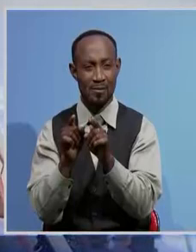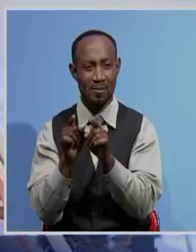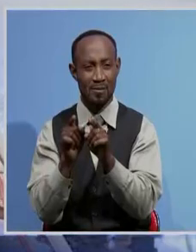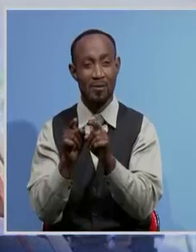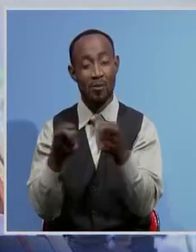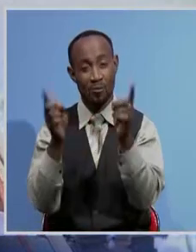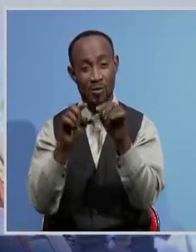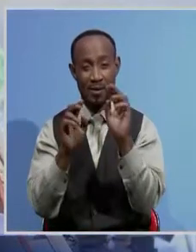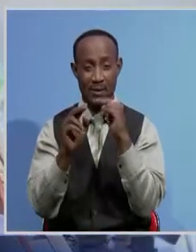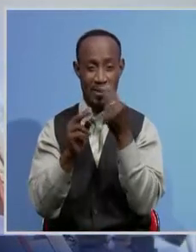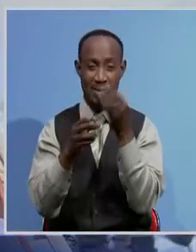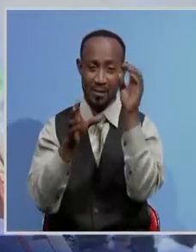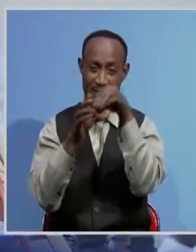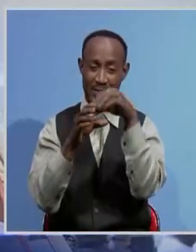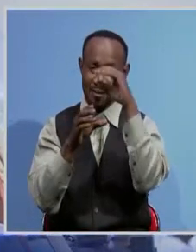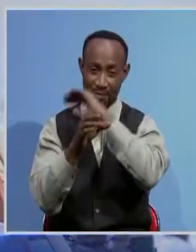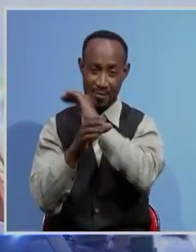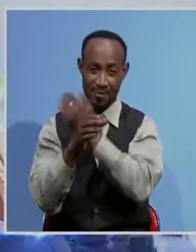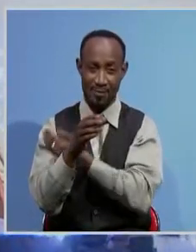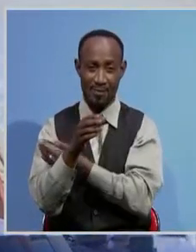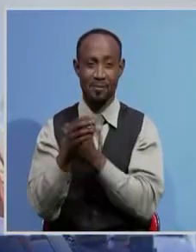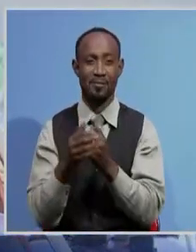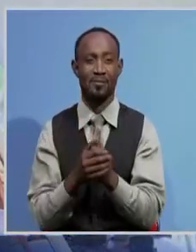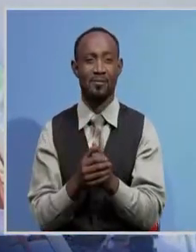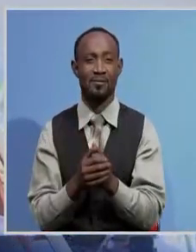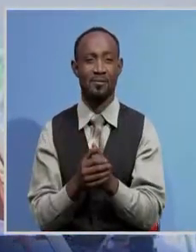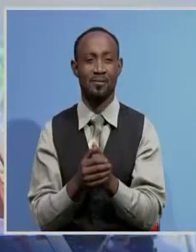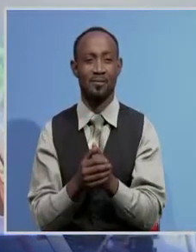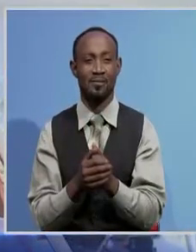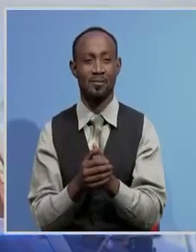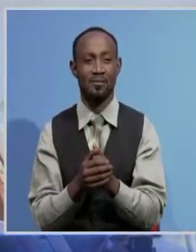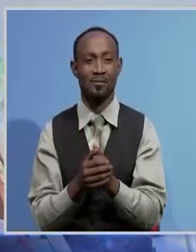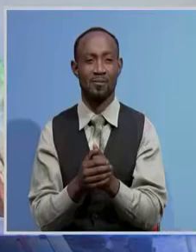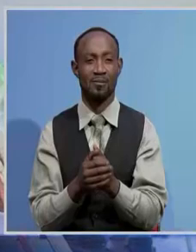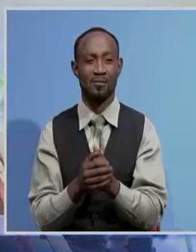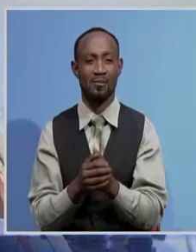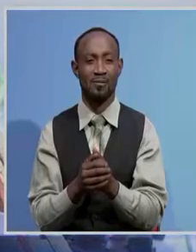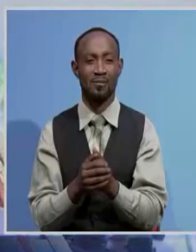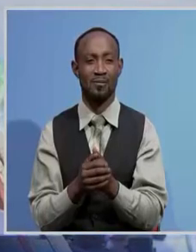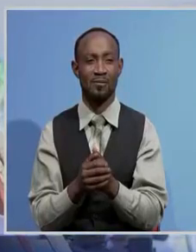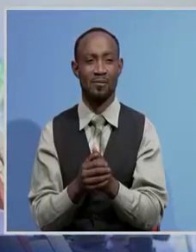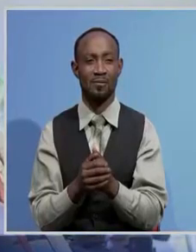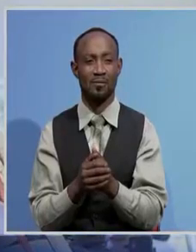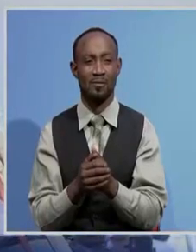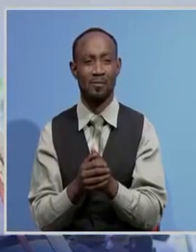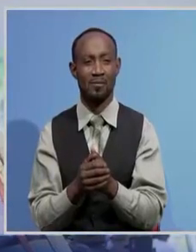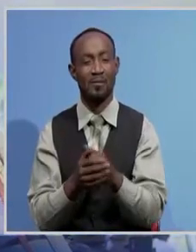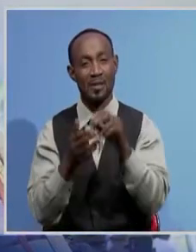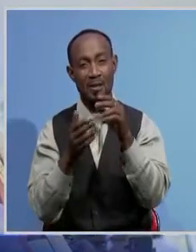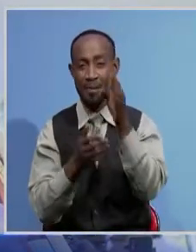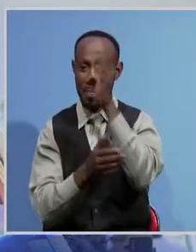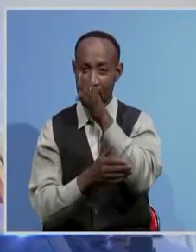power, Bolimbo to segerera, ikubola, ikwakulumende I. Ya United Party for